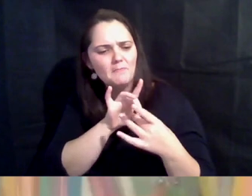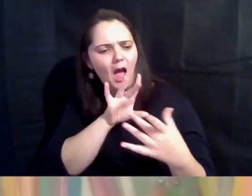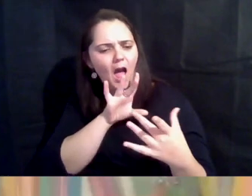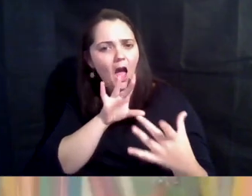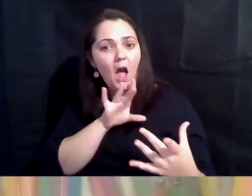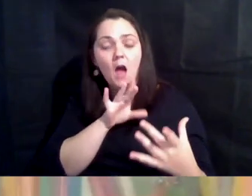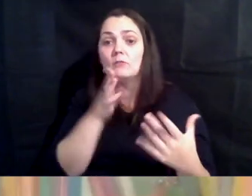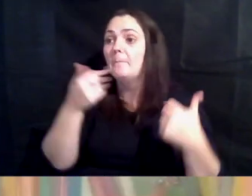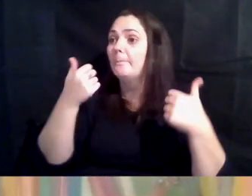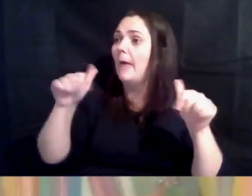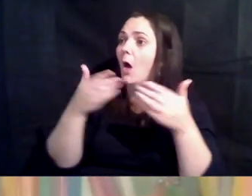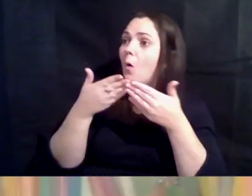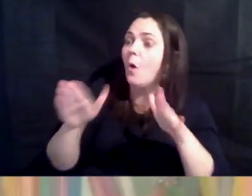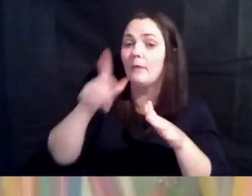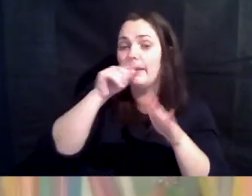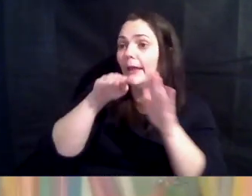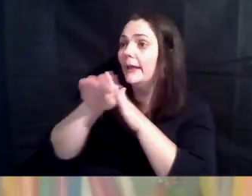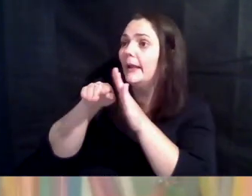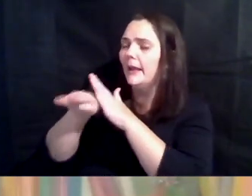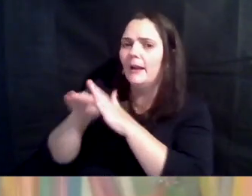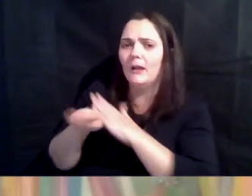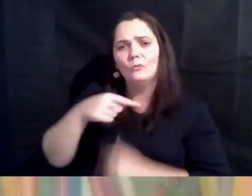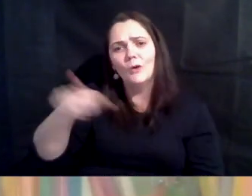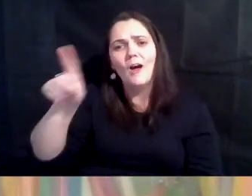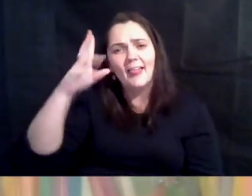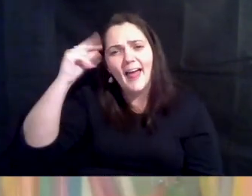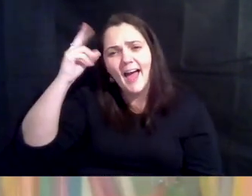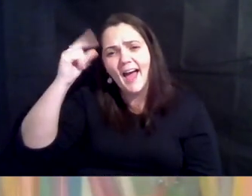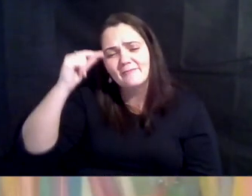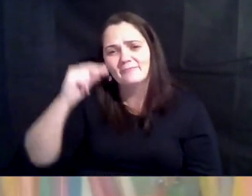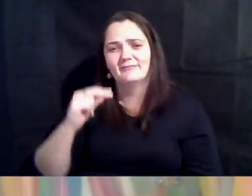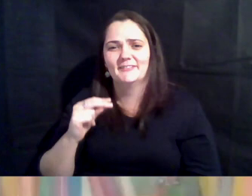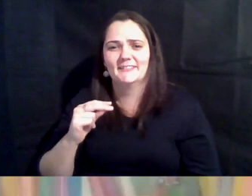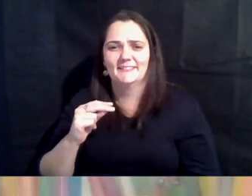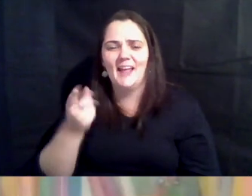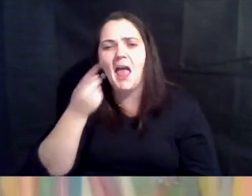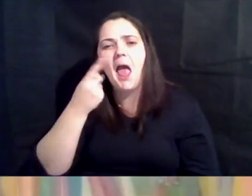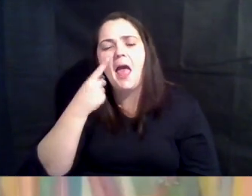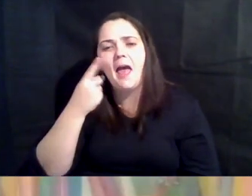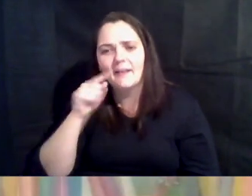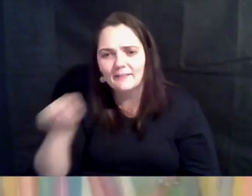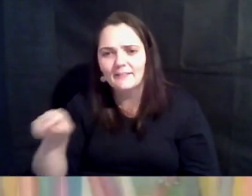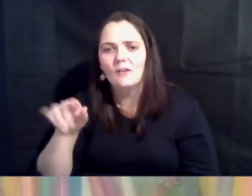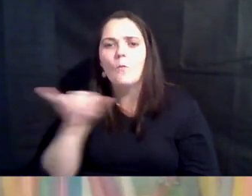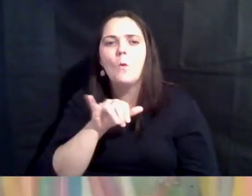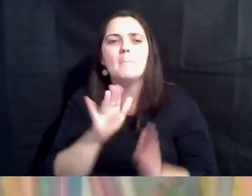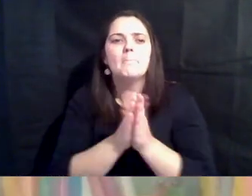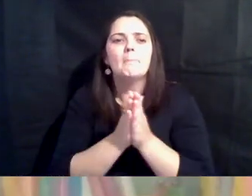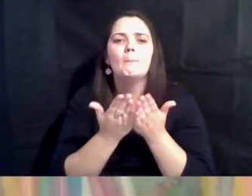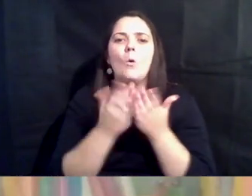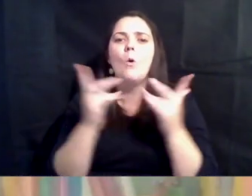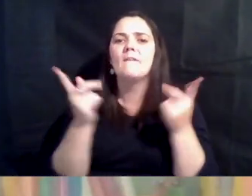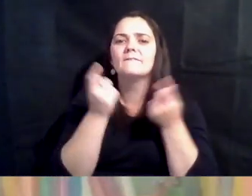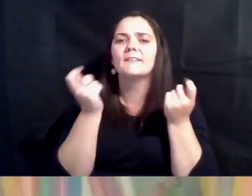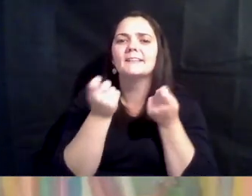to the library. If there's a zine fair, or even, like I said before, like a book fair or something like that, where you can